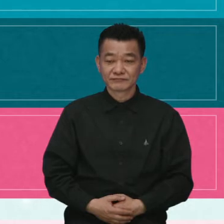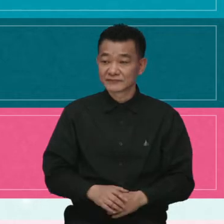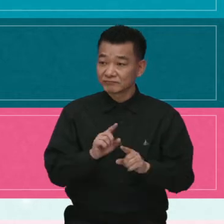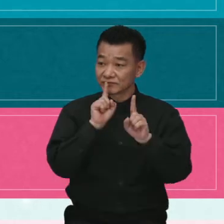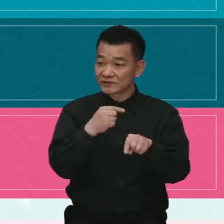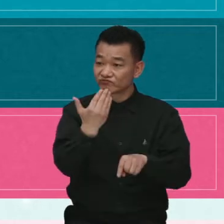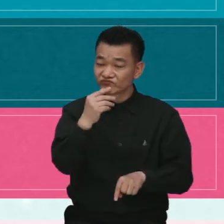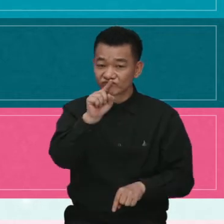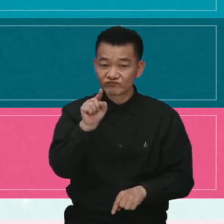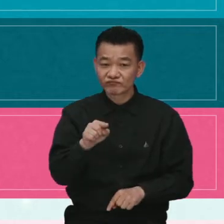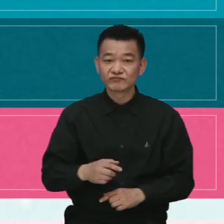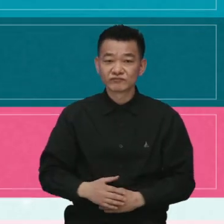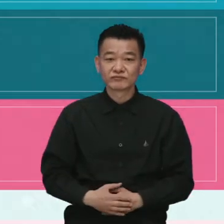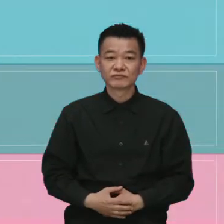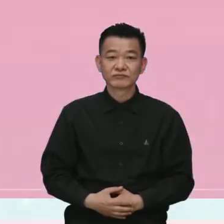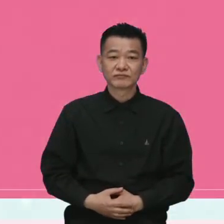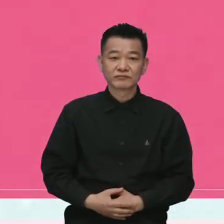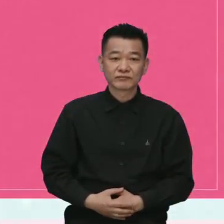What is your answer?